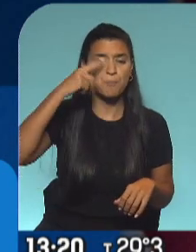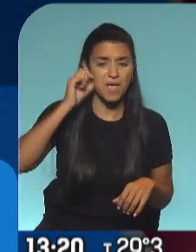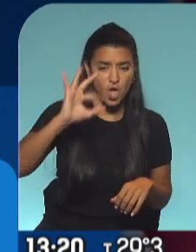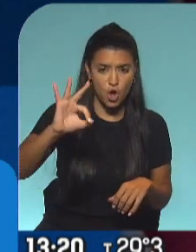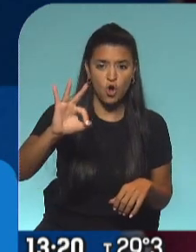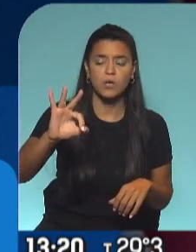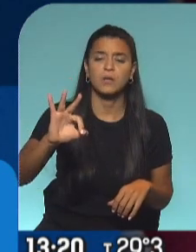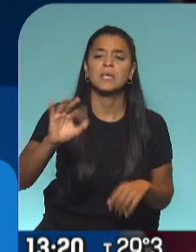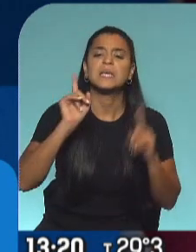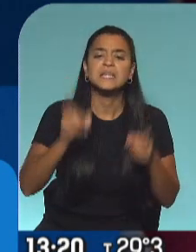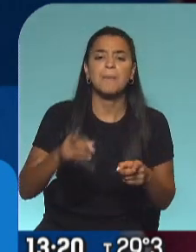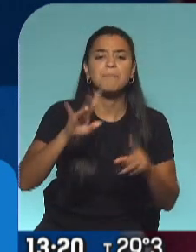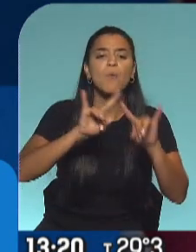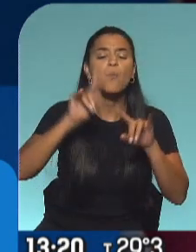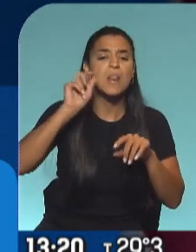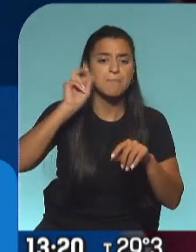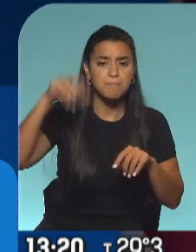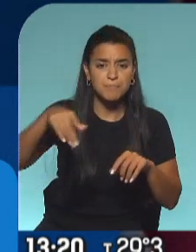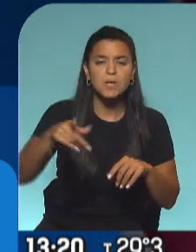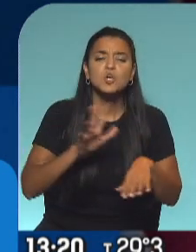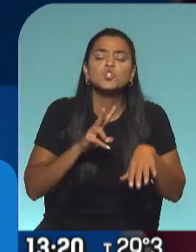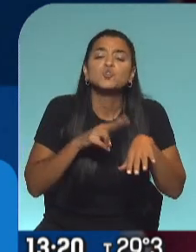William Barr, suggest that Russia